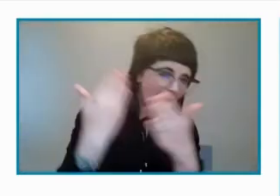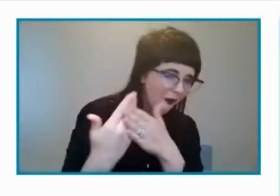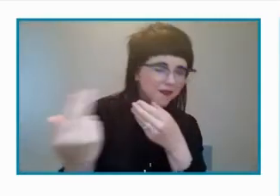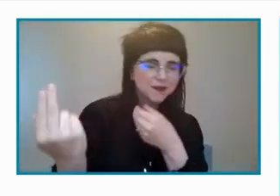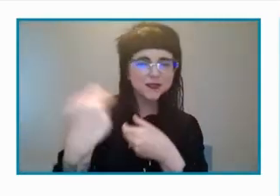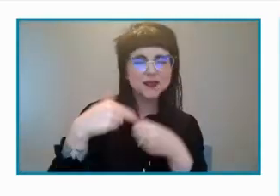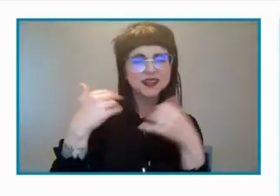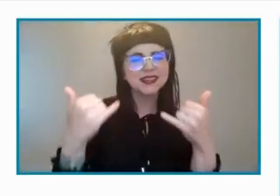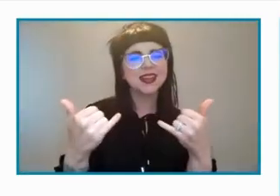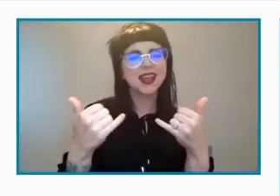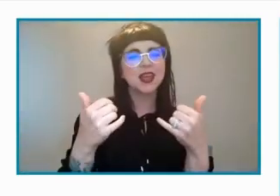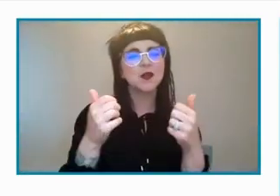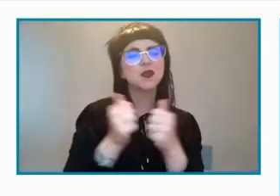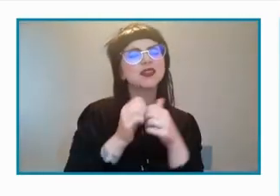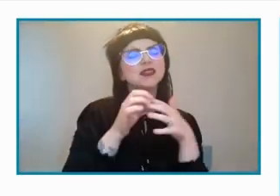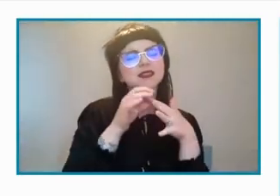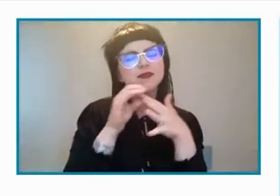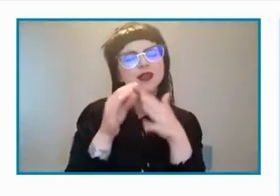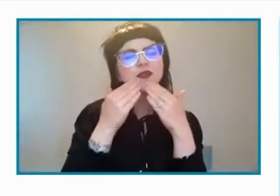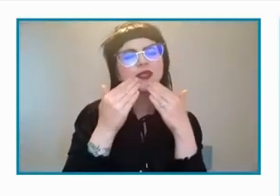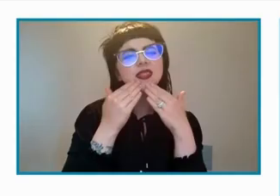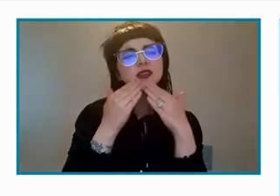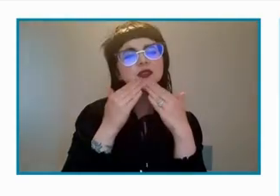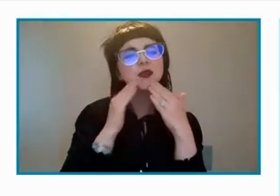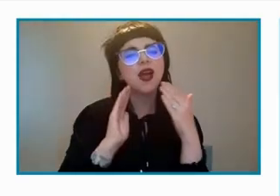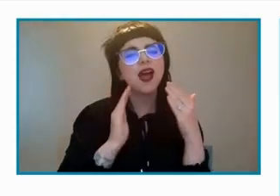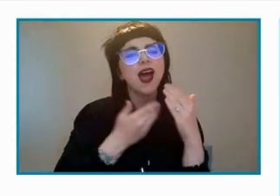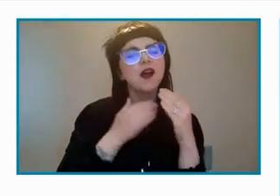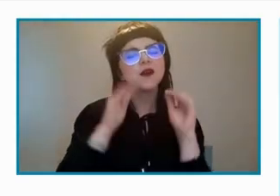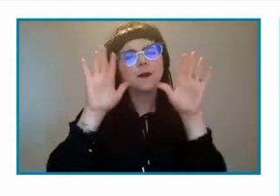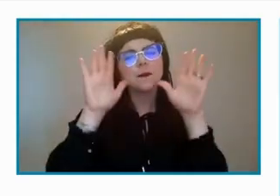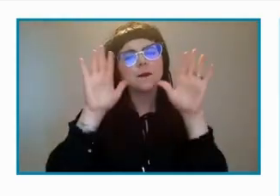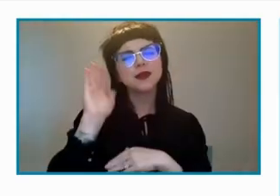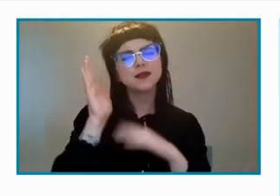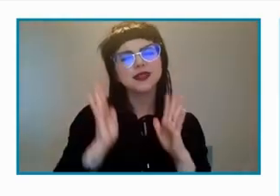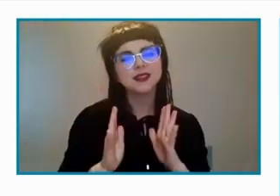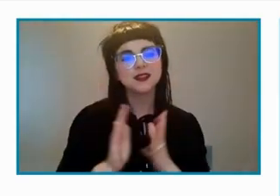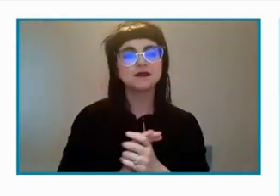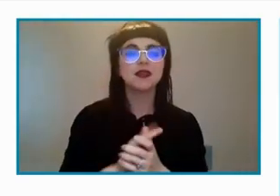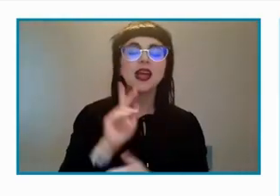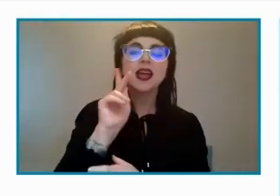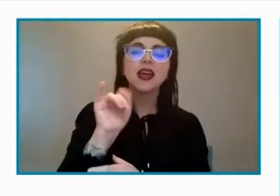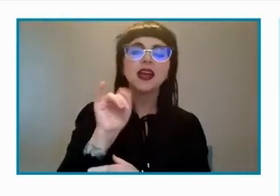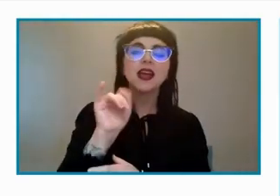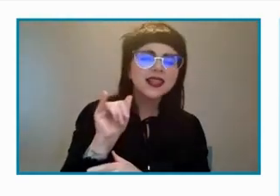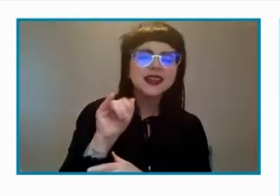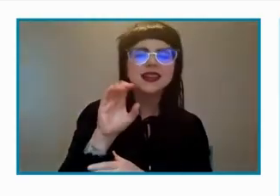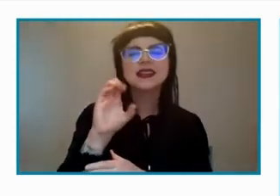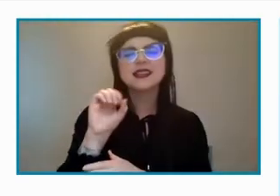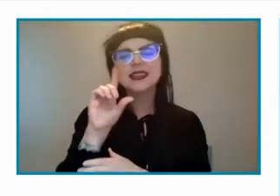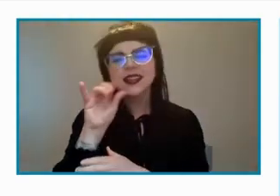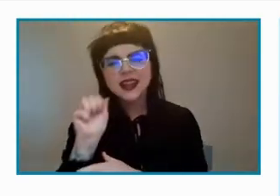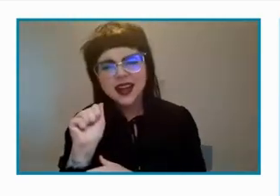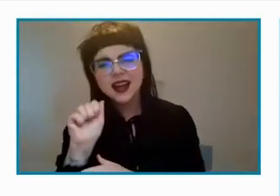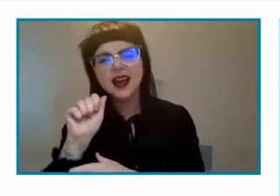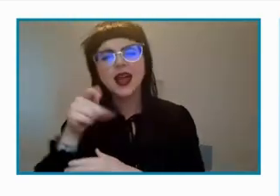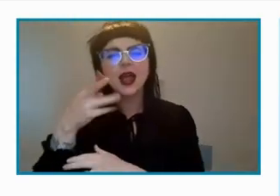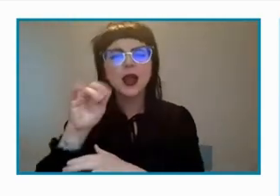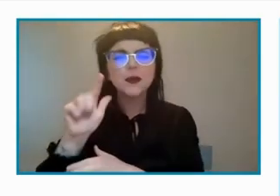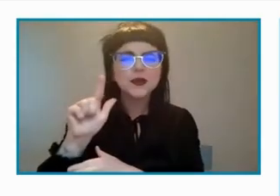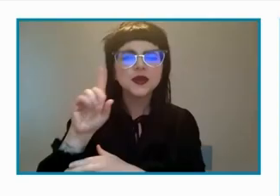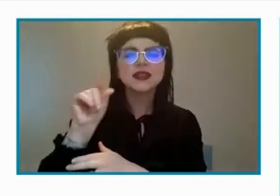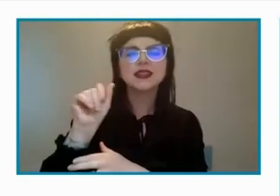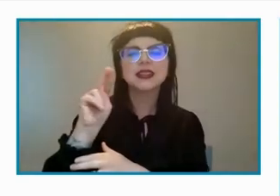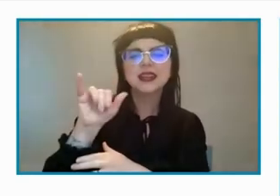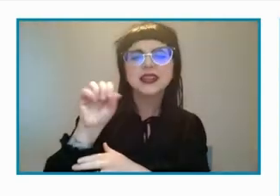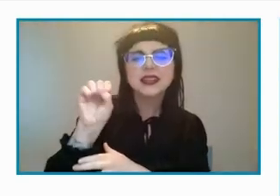a special thank you to our fantastic presenters, Kelly, Celia, April, Denise, Justin, Jennifer,